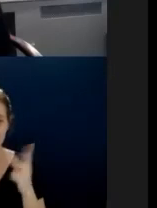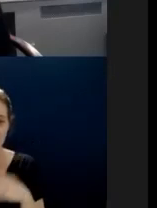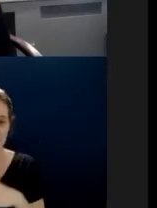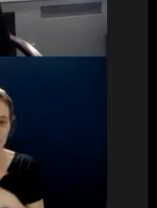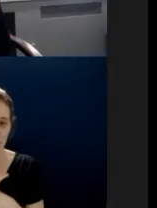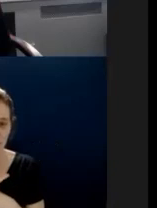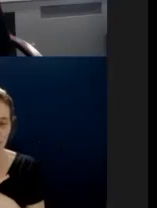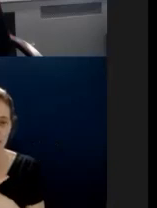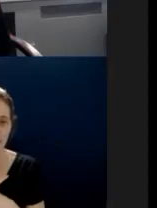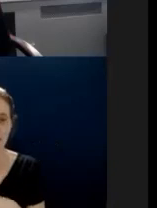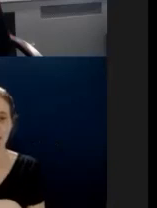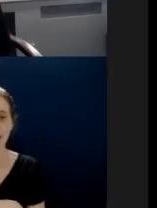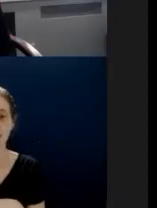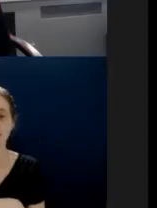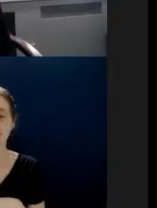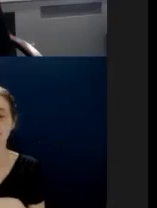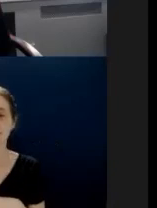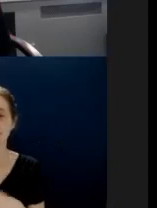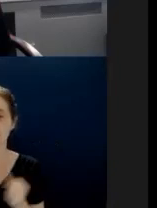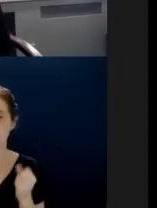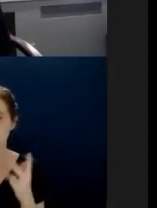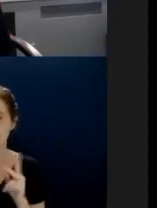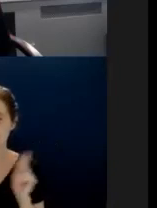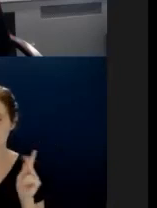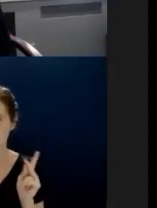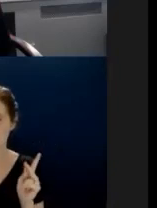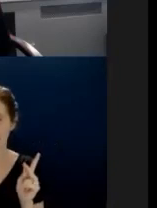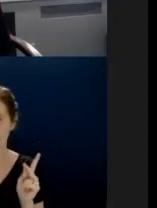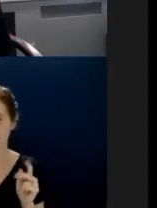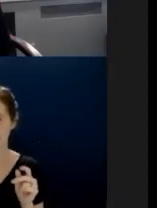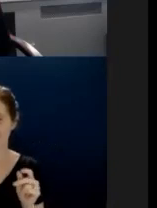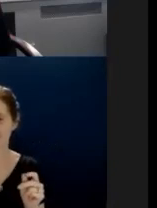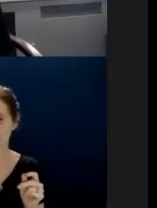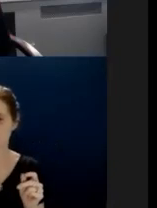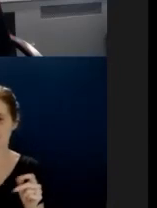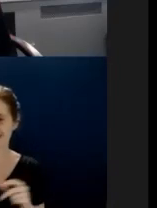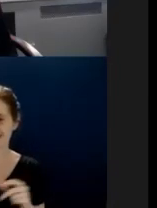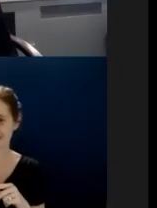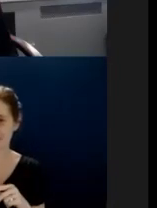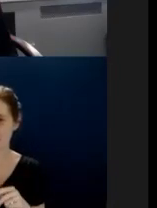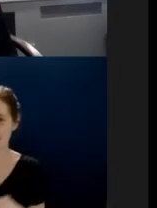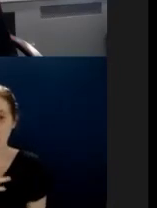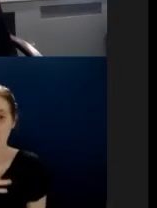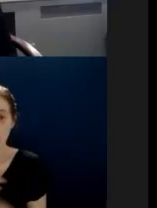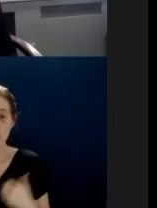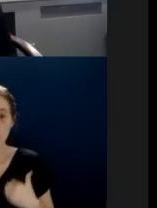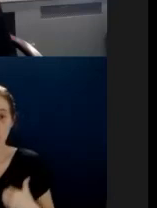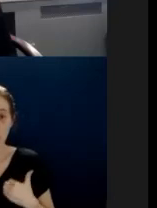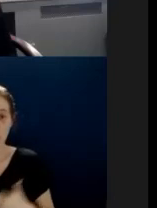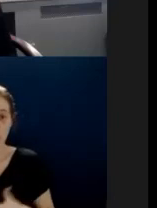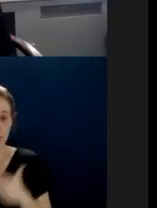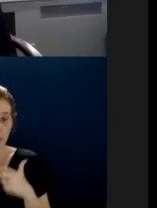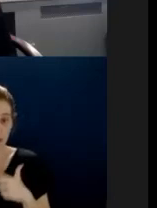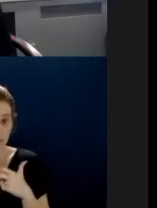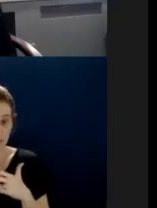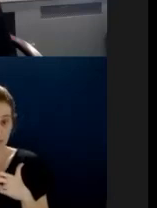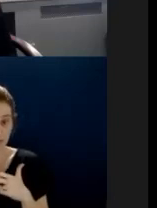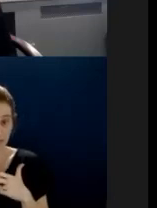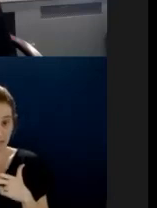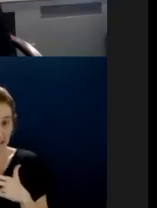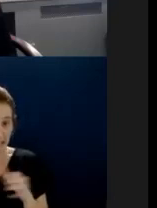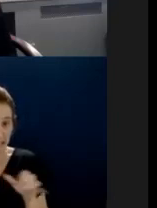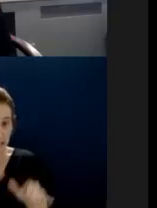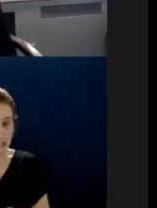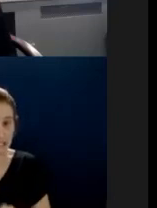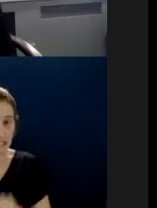There are many people with invisible disabilities who have heart or lung problems. Are there any standards